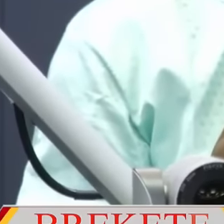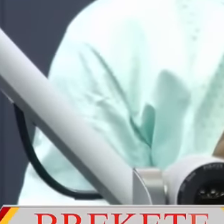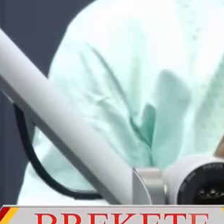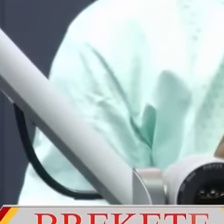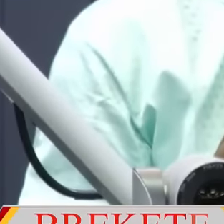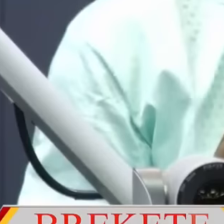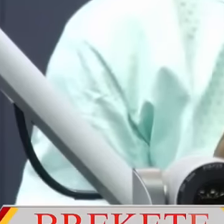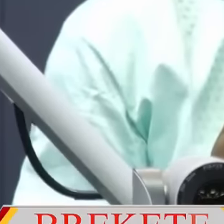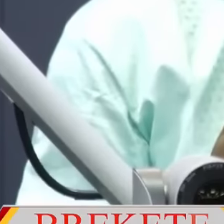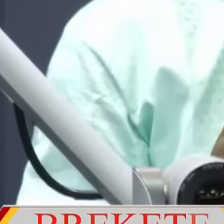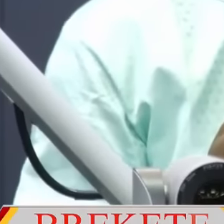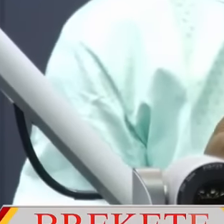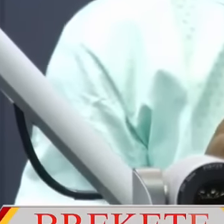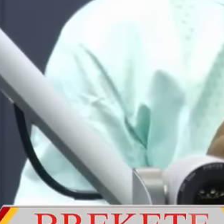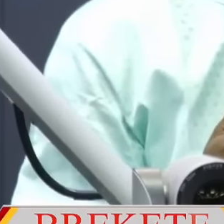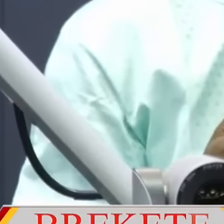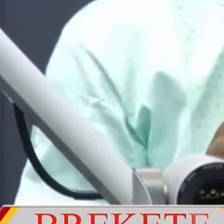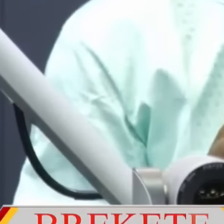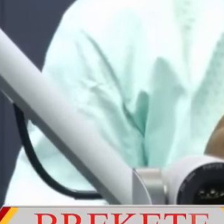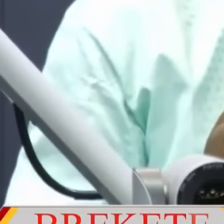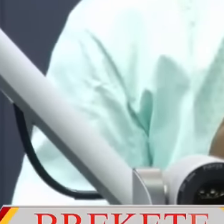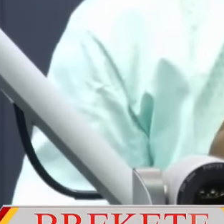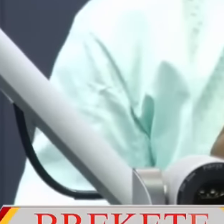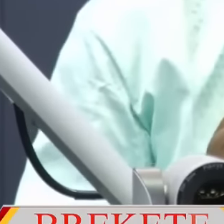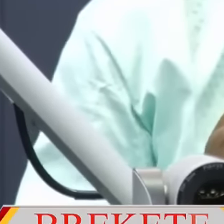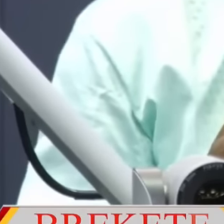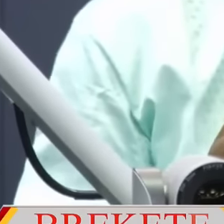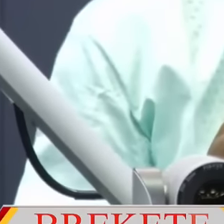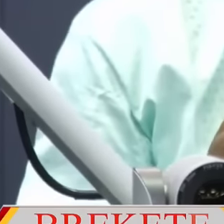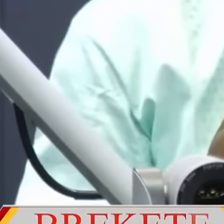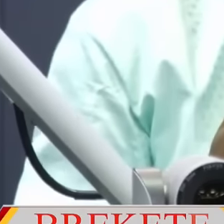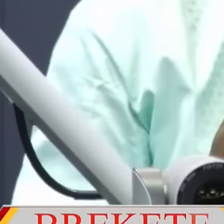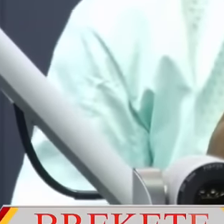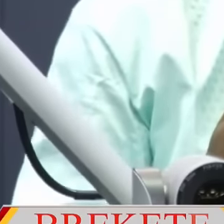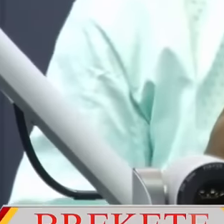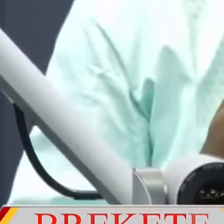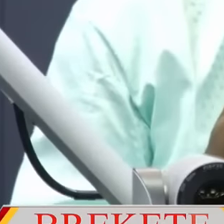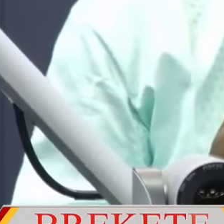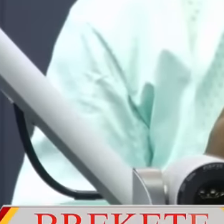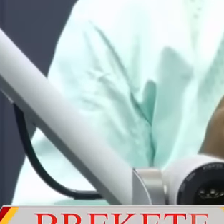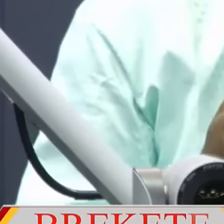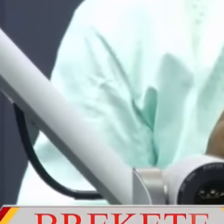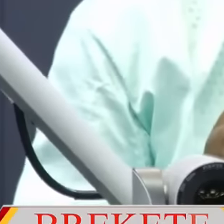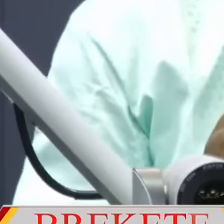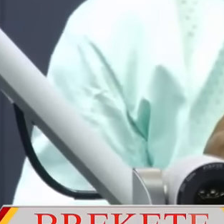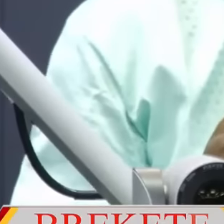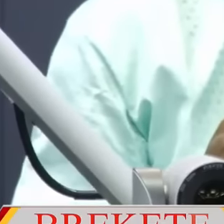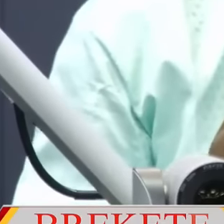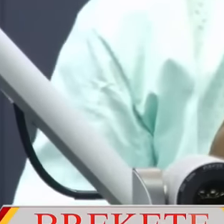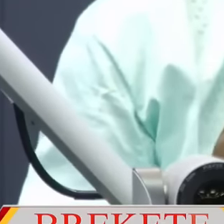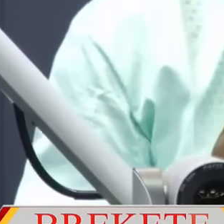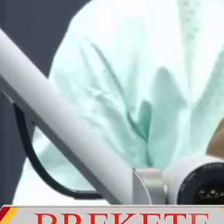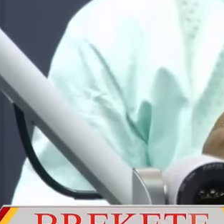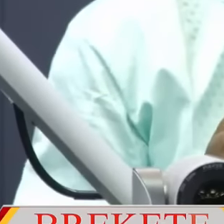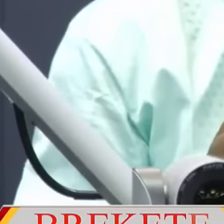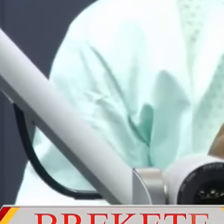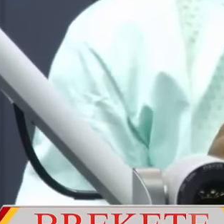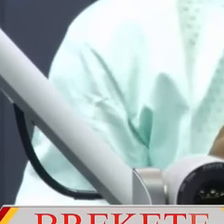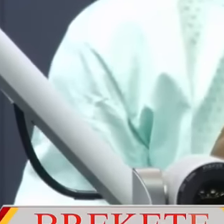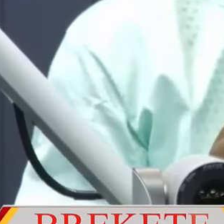kana Modibo kana ji na ba ruwanta da wannan tsoho ita wayannan hillani da yace ya ba su dabbobi ita